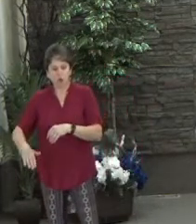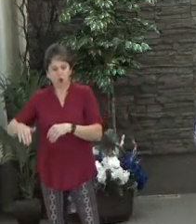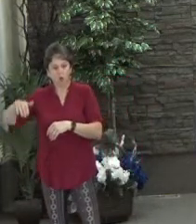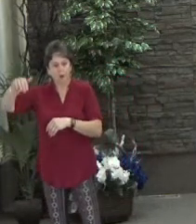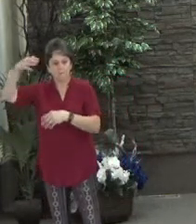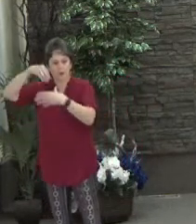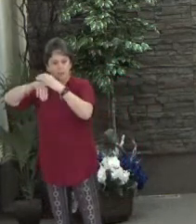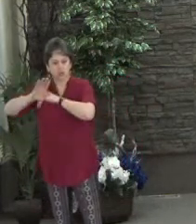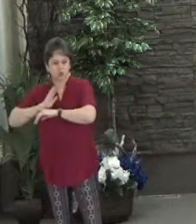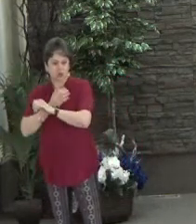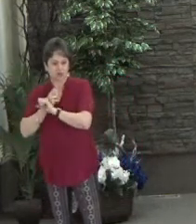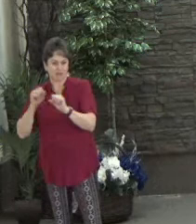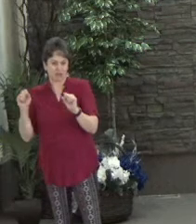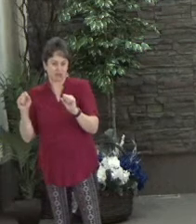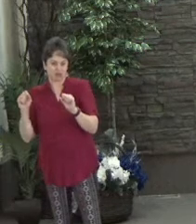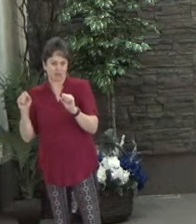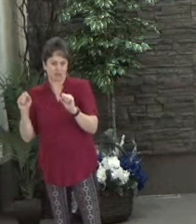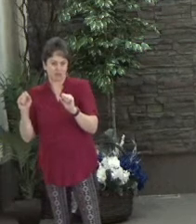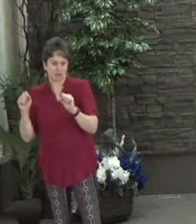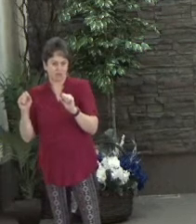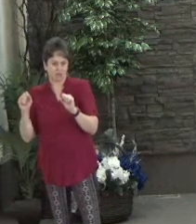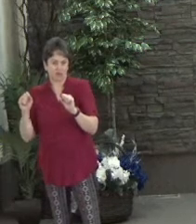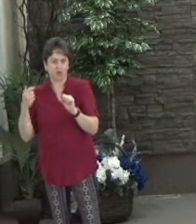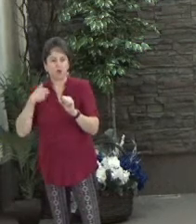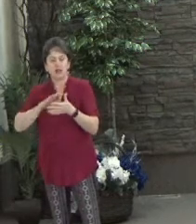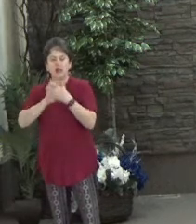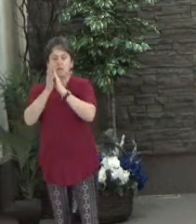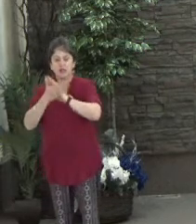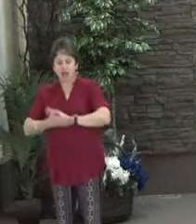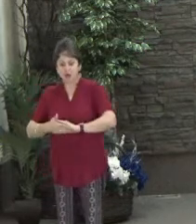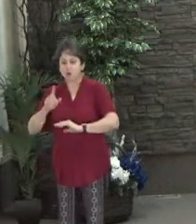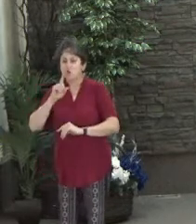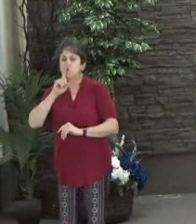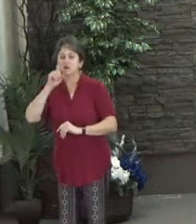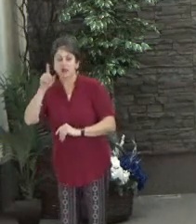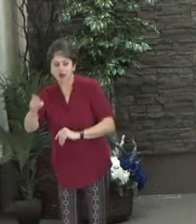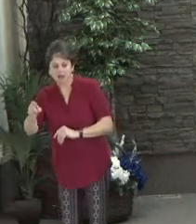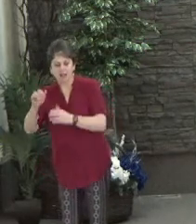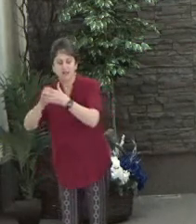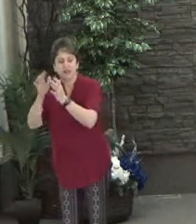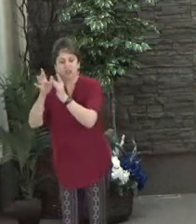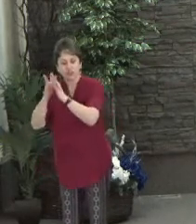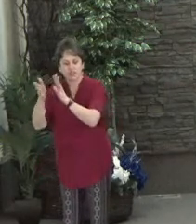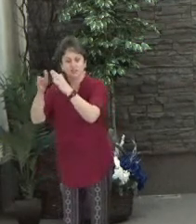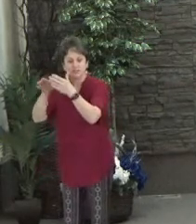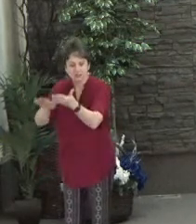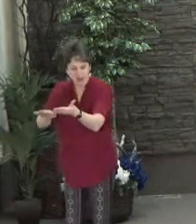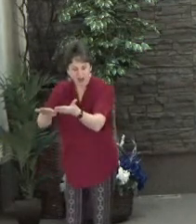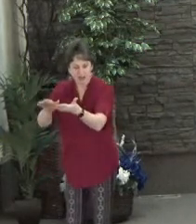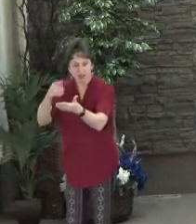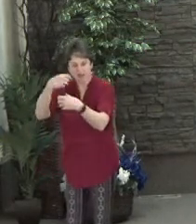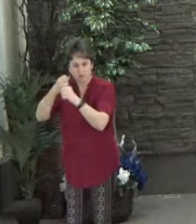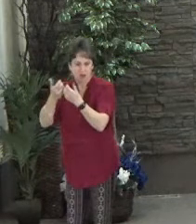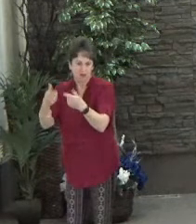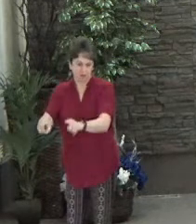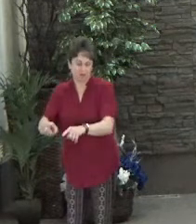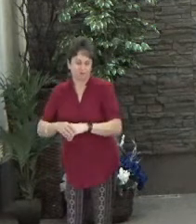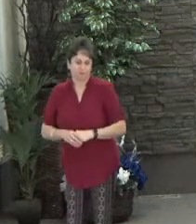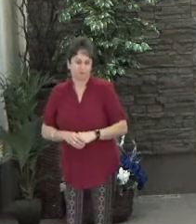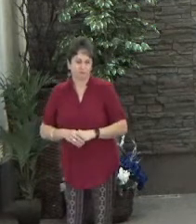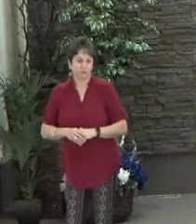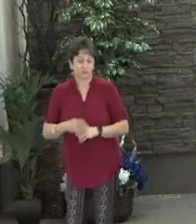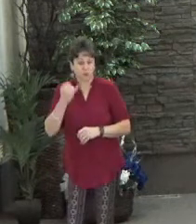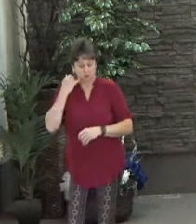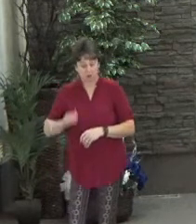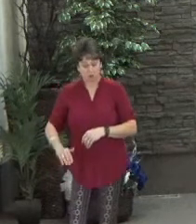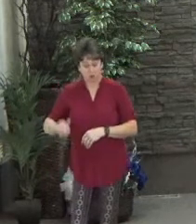into our salvation. We become the reality that Jesus died to bring about. And so if